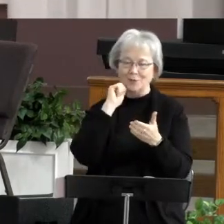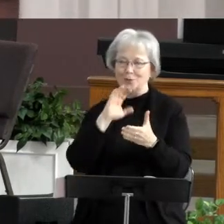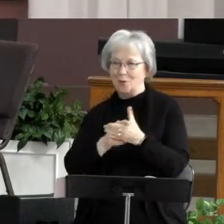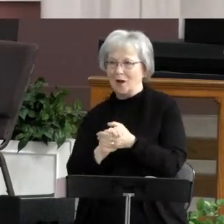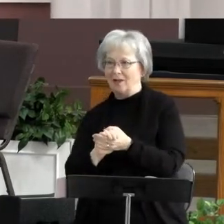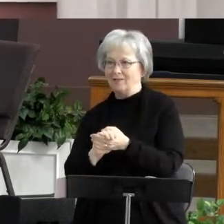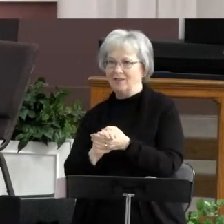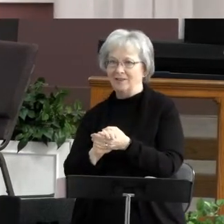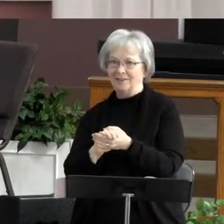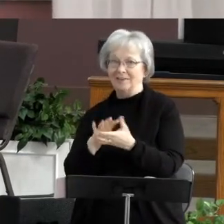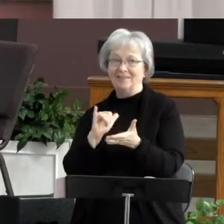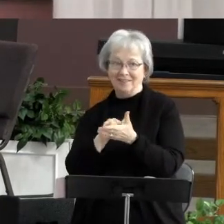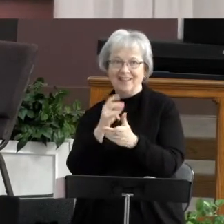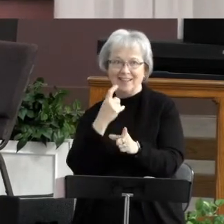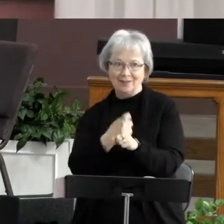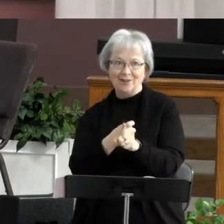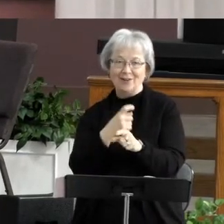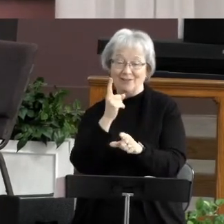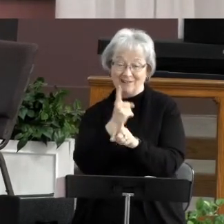have to deal with that, don't you?